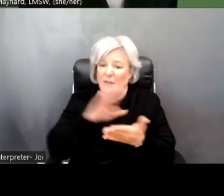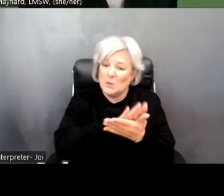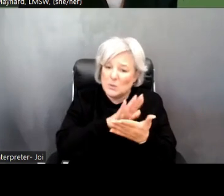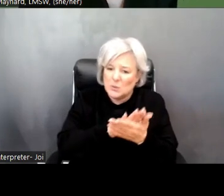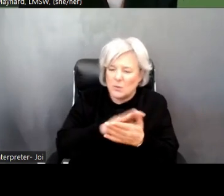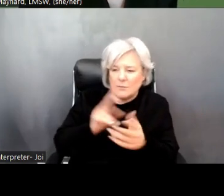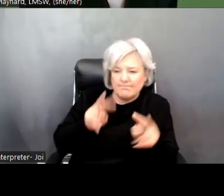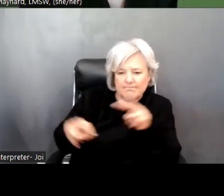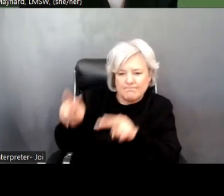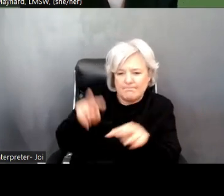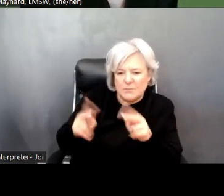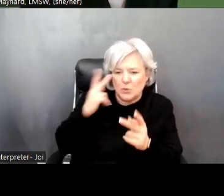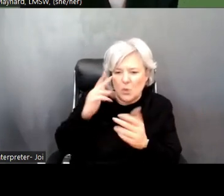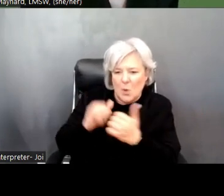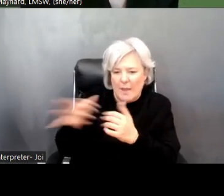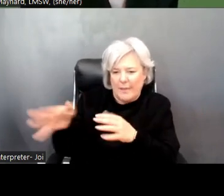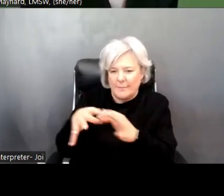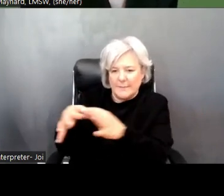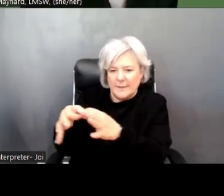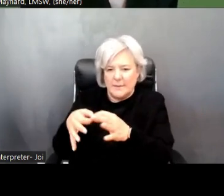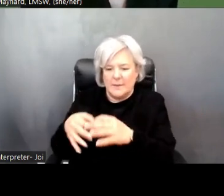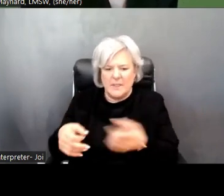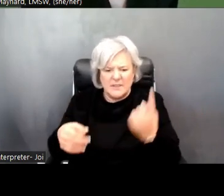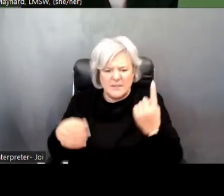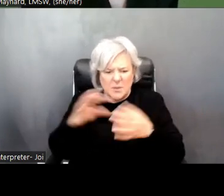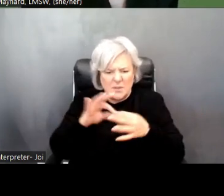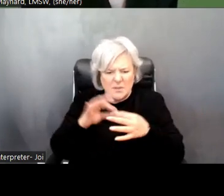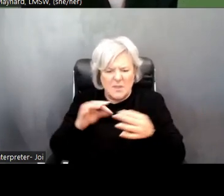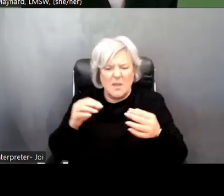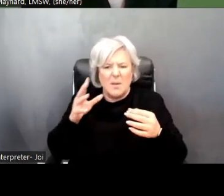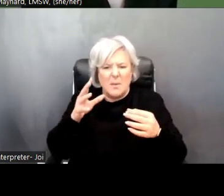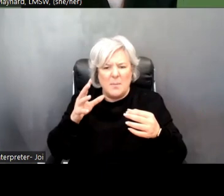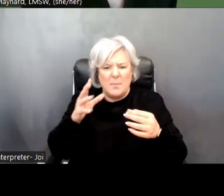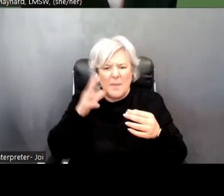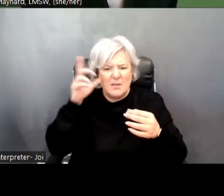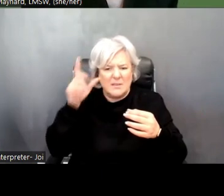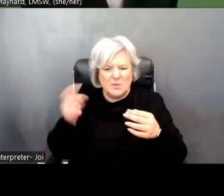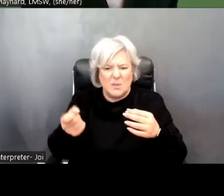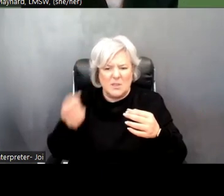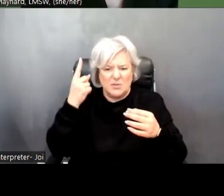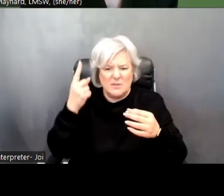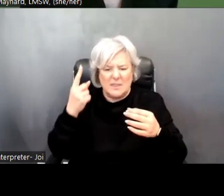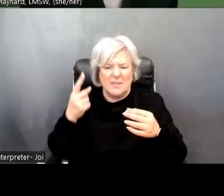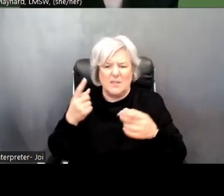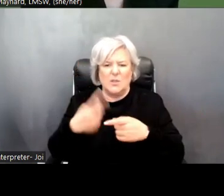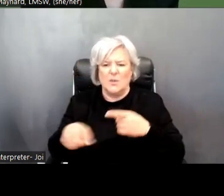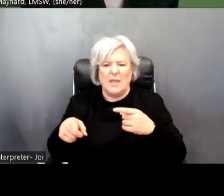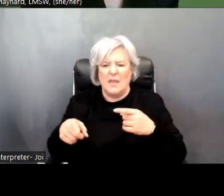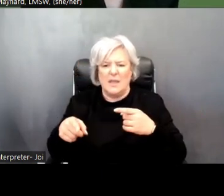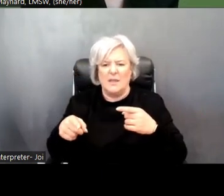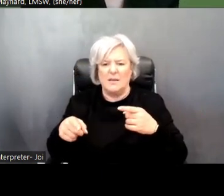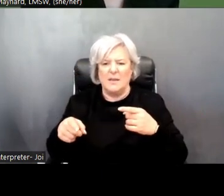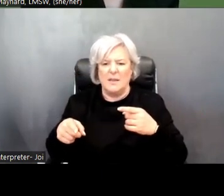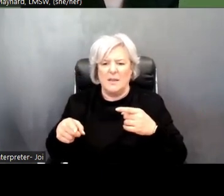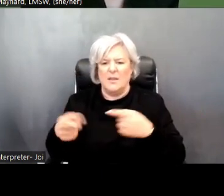Let's see, Brittany says, one thing we really need is foster parents to understand that we are not used cars. You can't just trade us in when things get rough